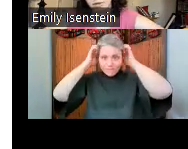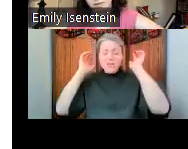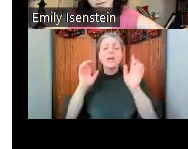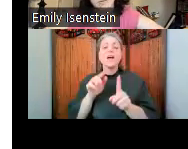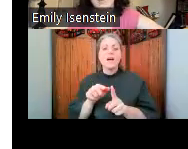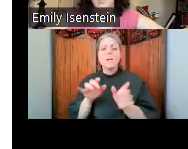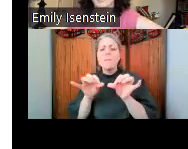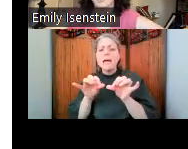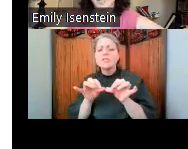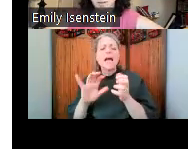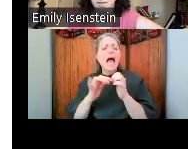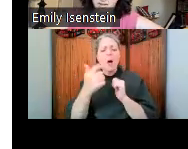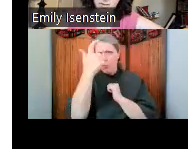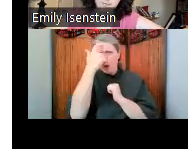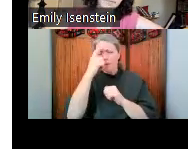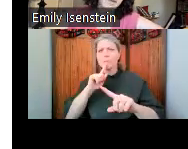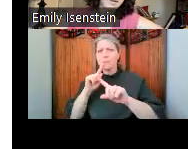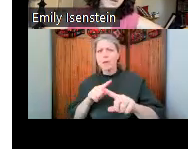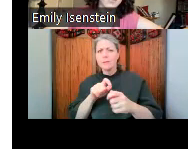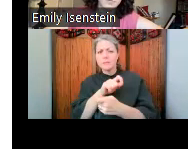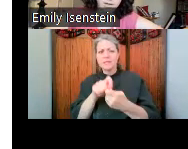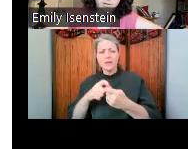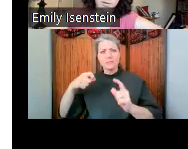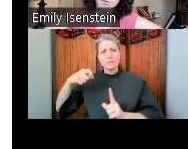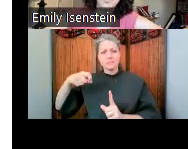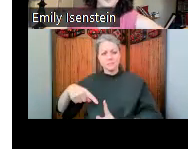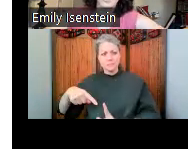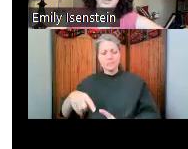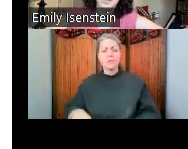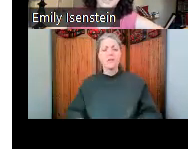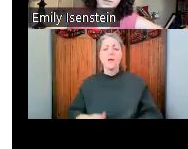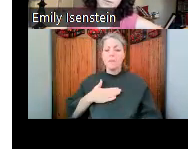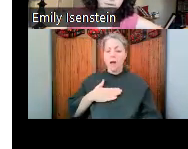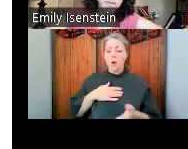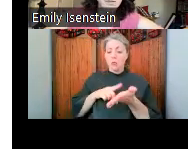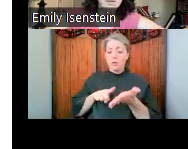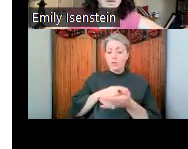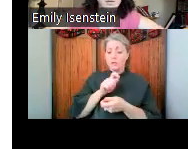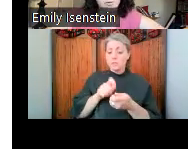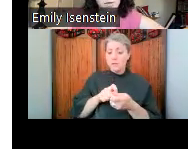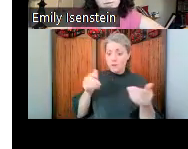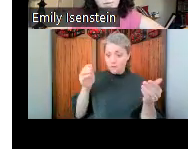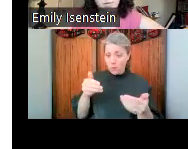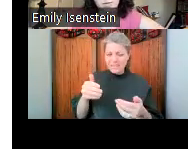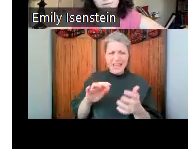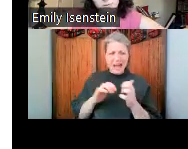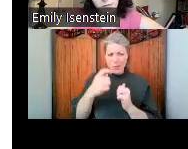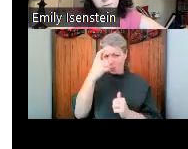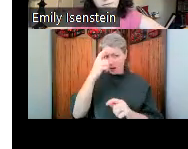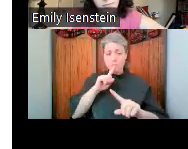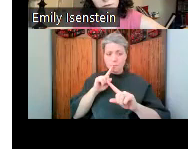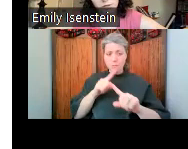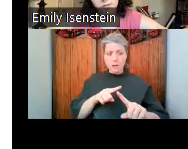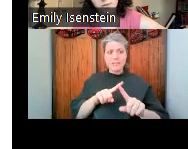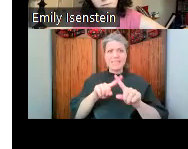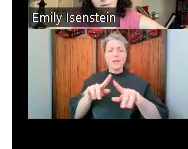degree brains can respond to specific things. So my research specifically focuses on how the brain responds to different types